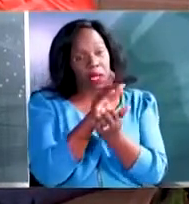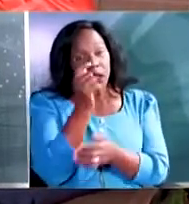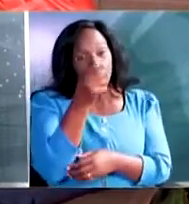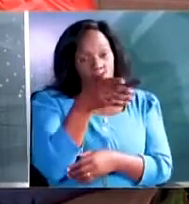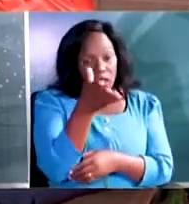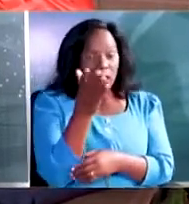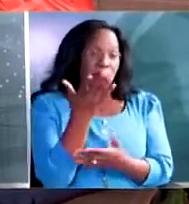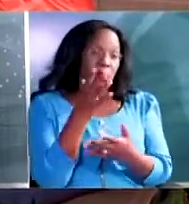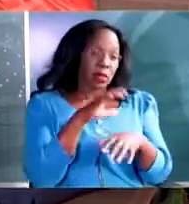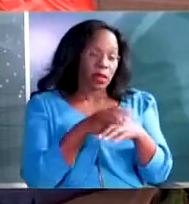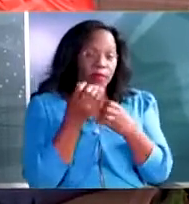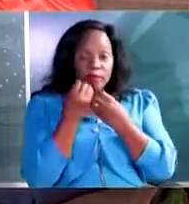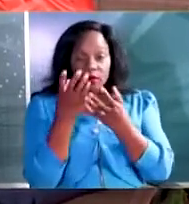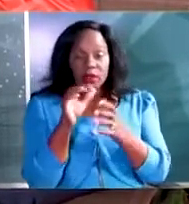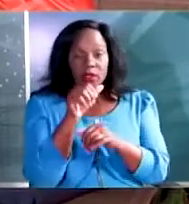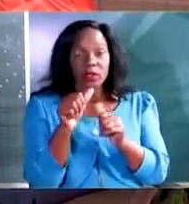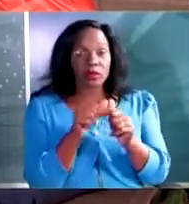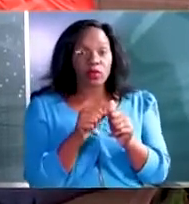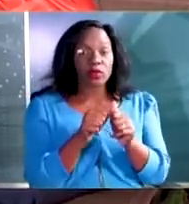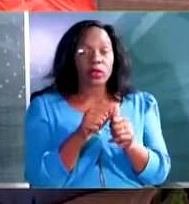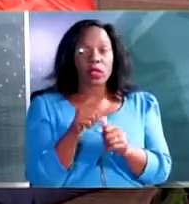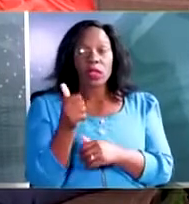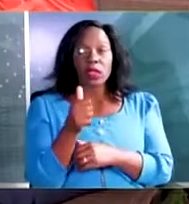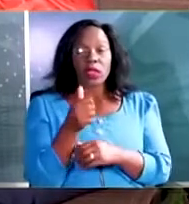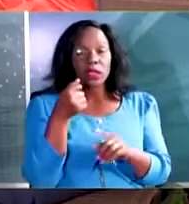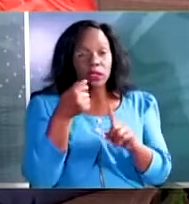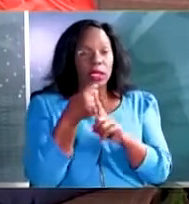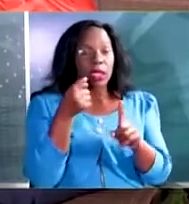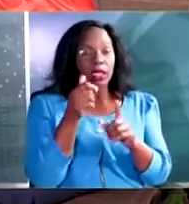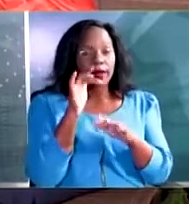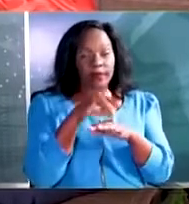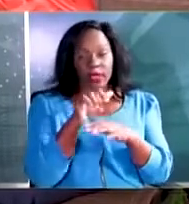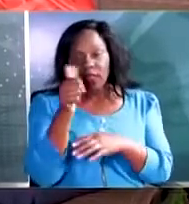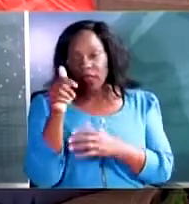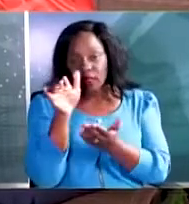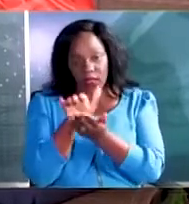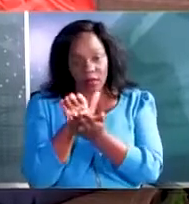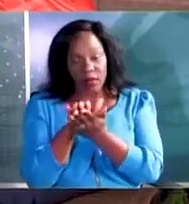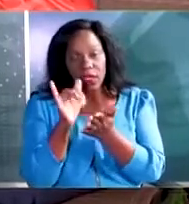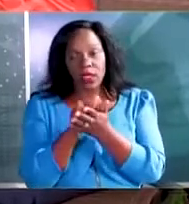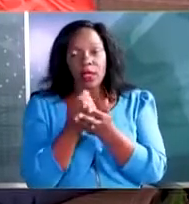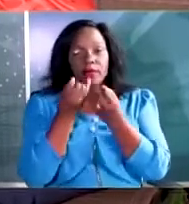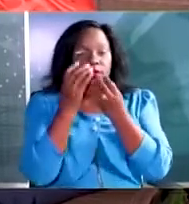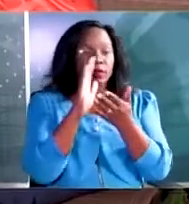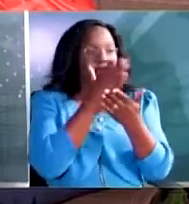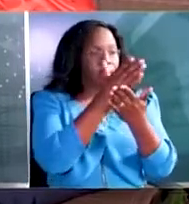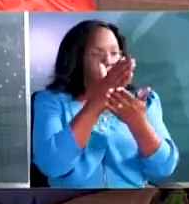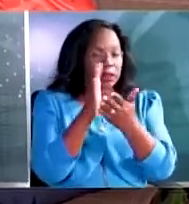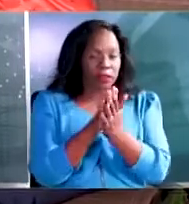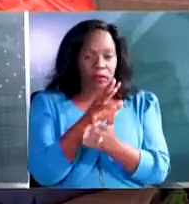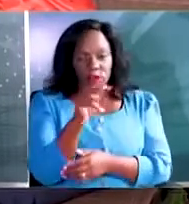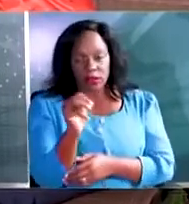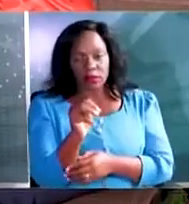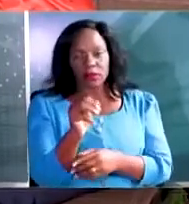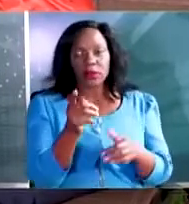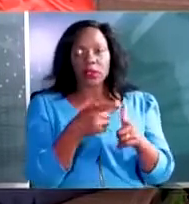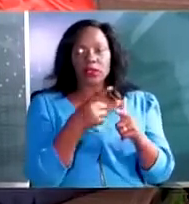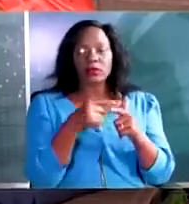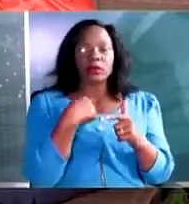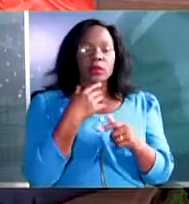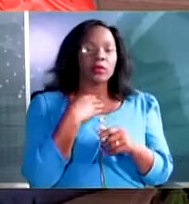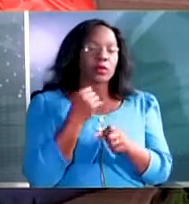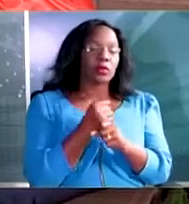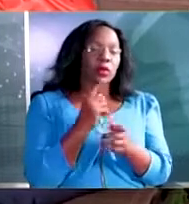might receive information about an attack that is affecting another bank. That information is shared with them. And what they might want to do